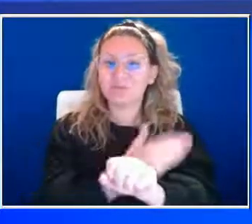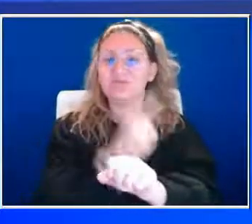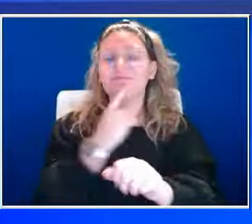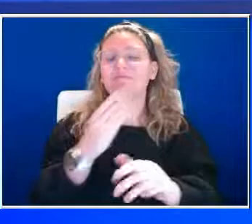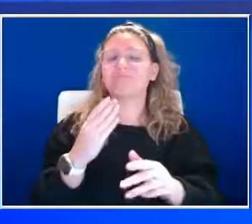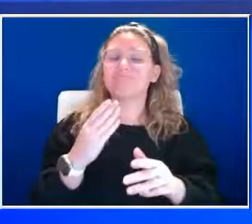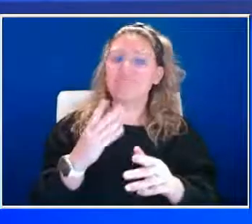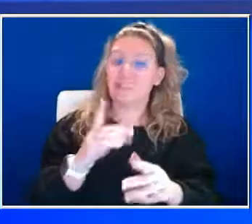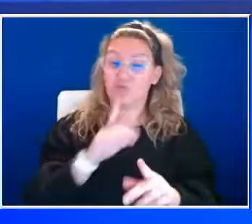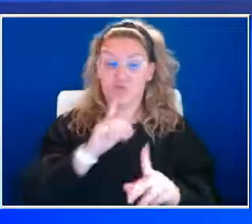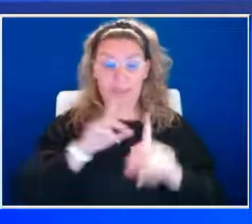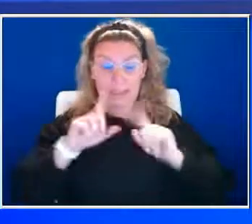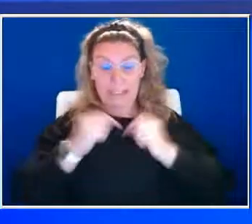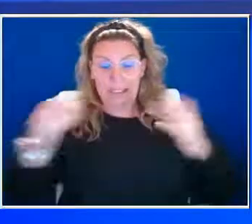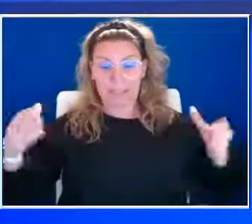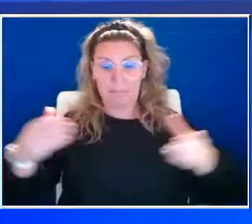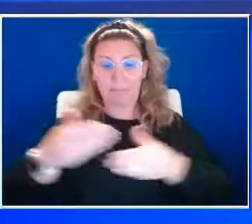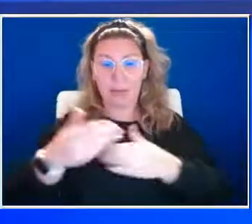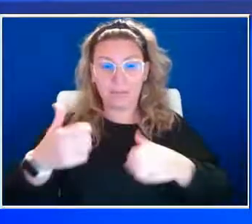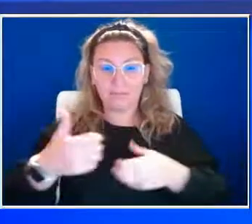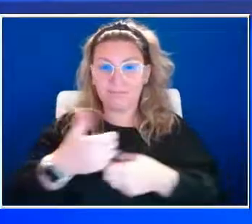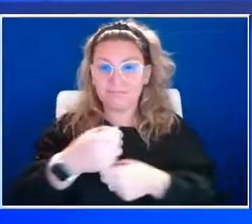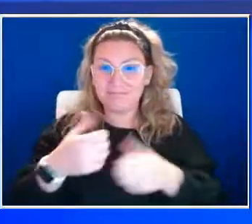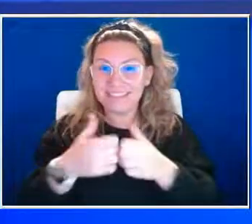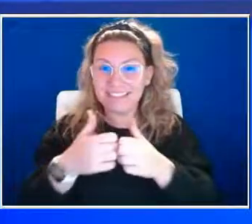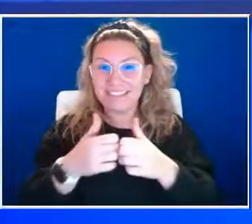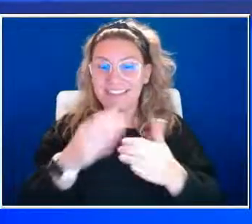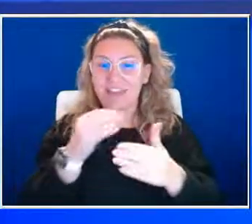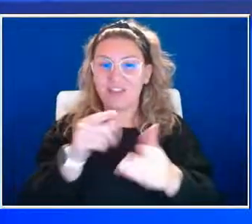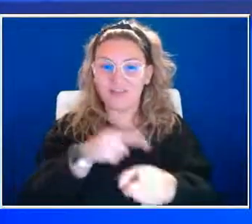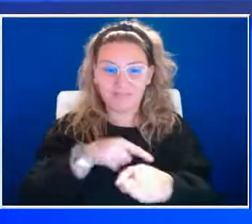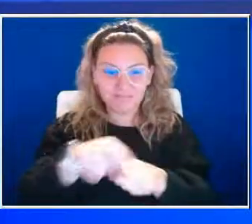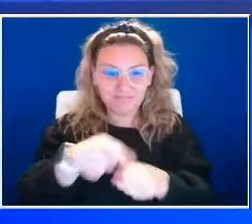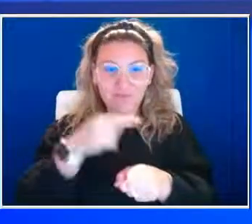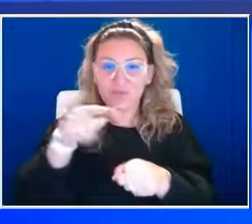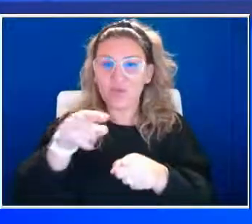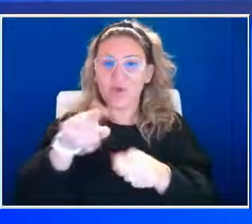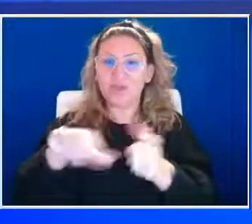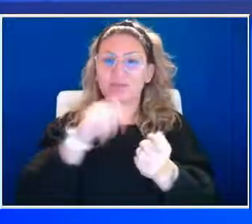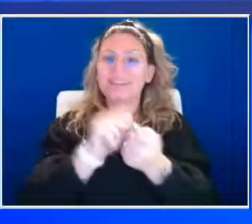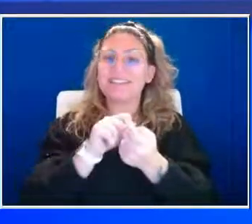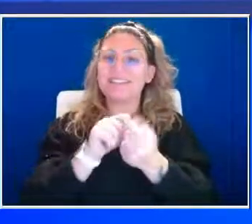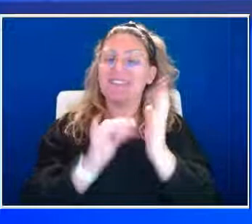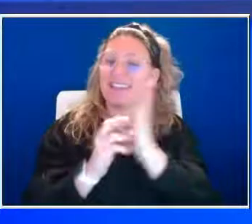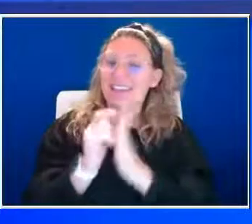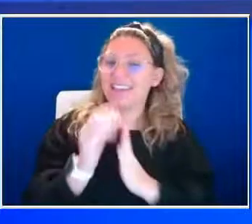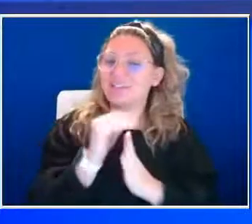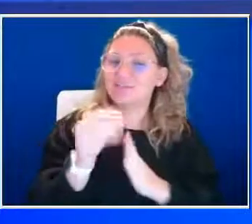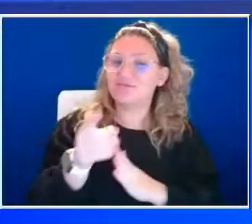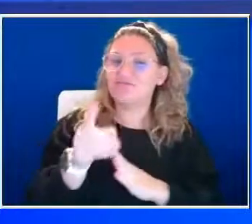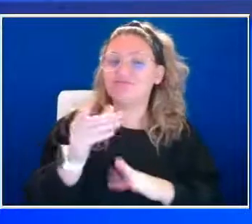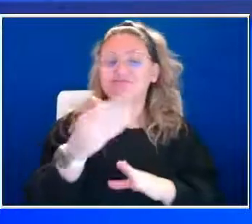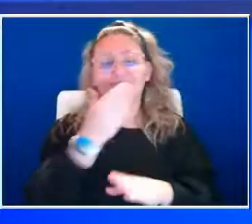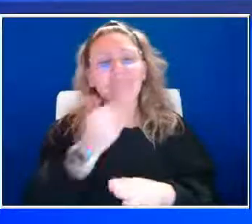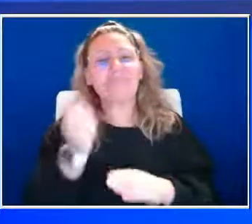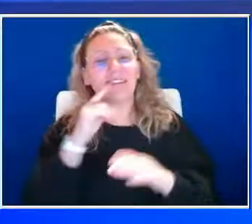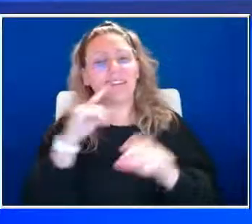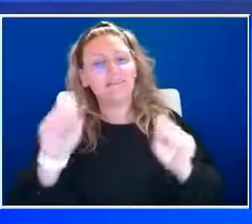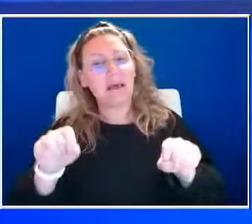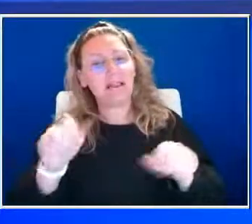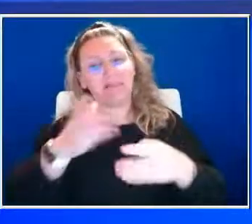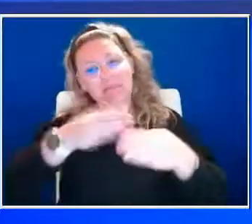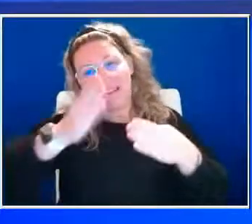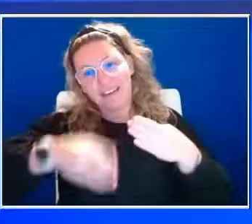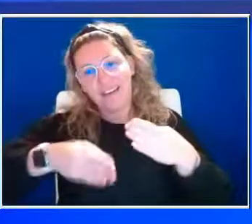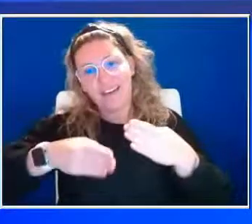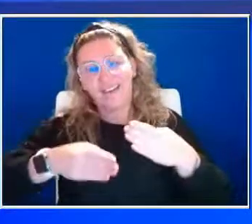team, come together and specialize in your specific type of cancer so that you can get the best possible outcomes by coming to